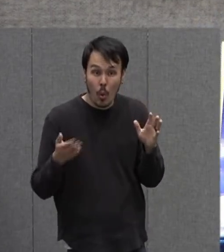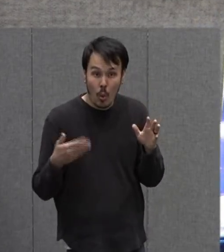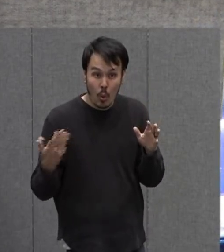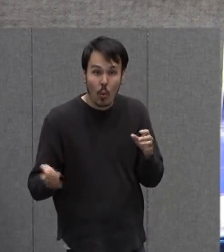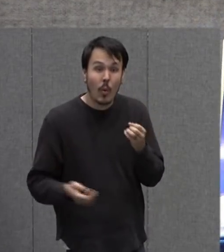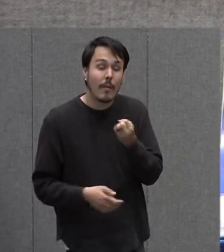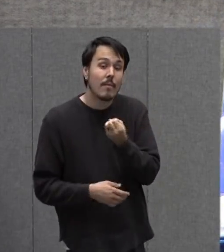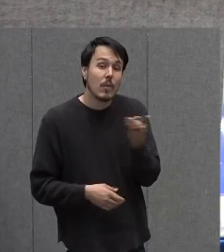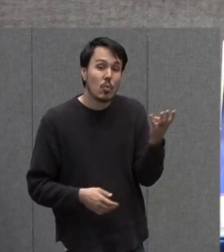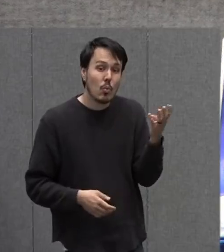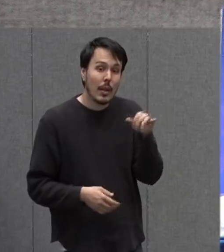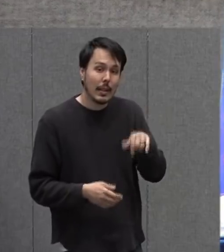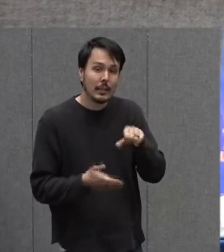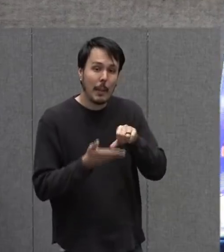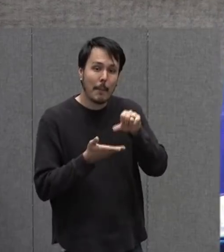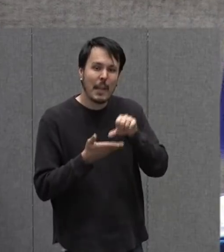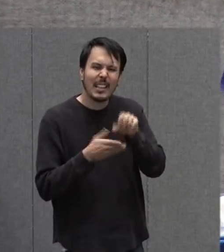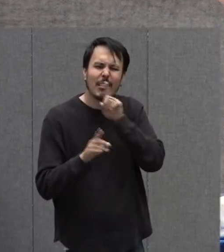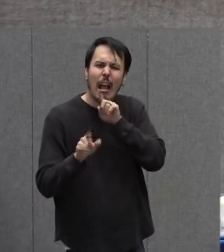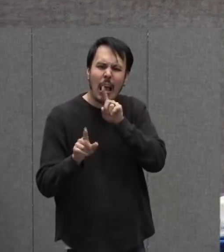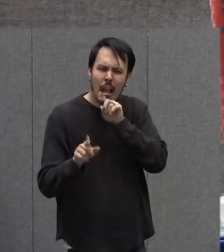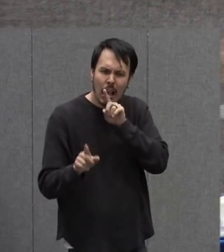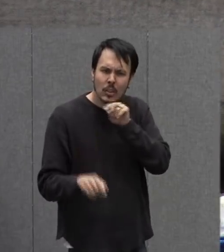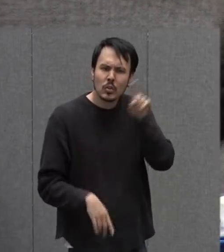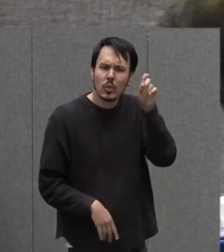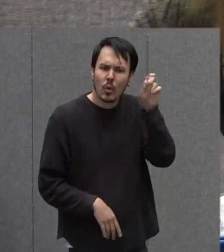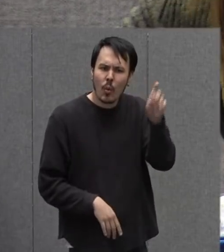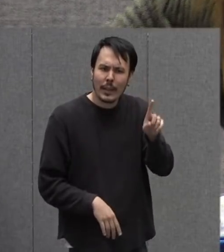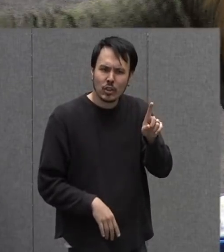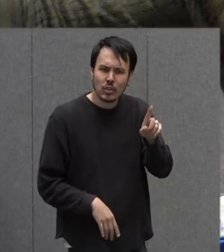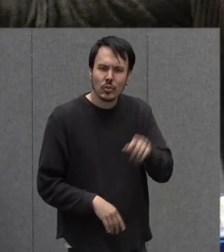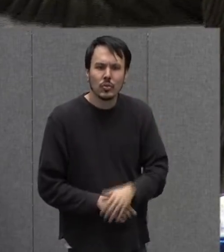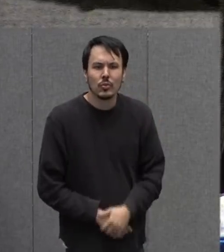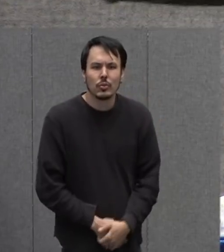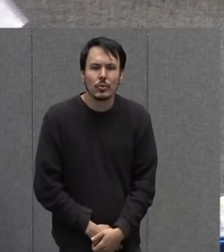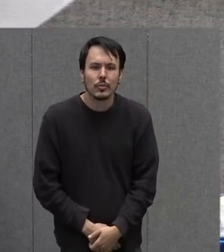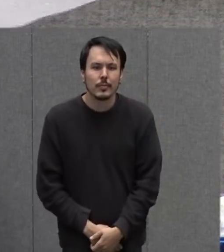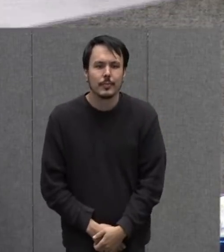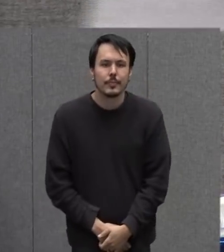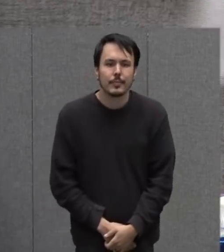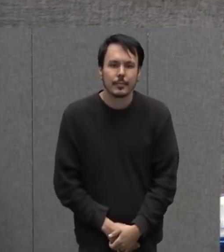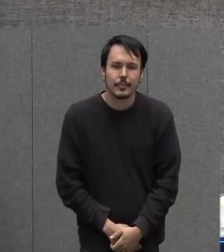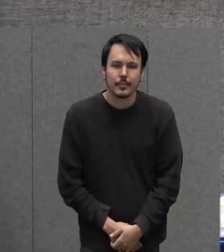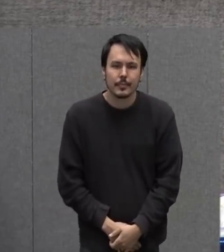pages and answer some of the questions that are in this book.